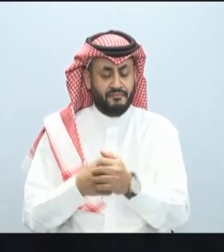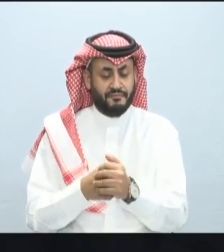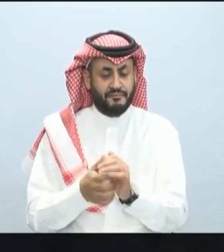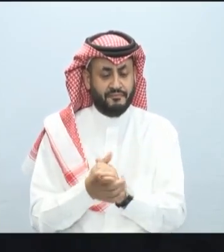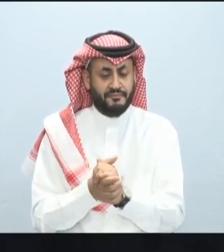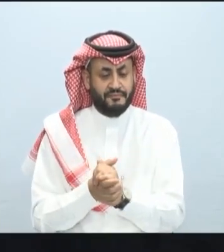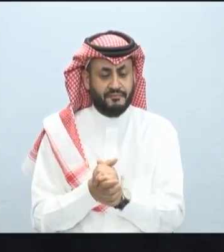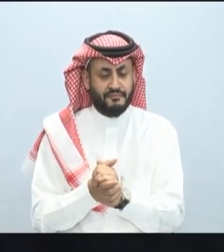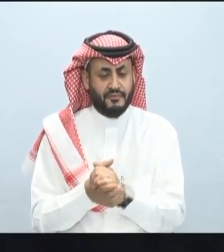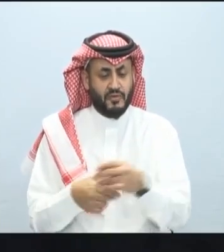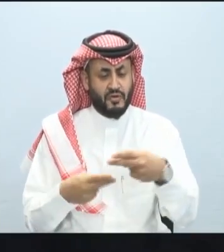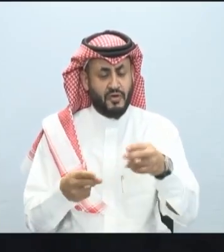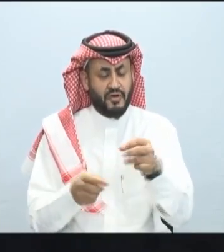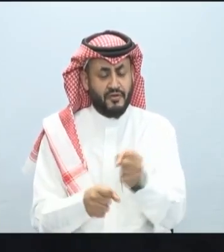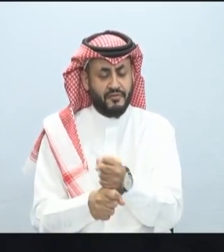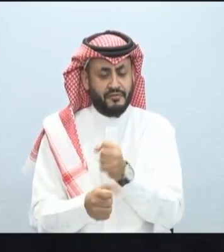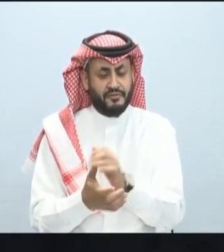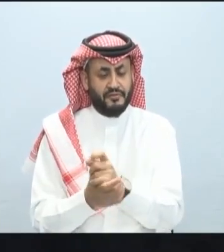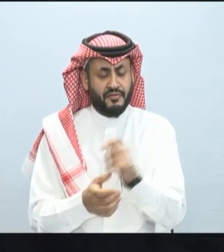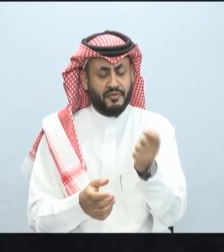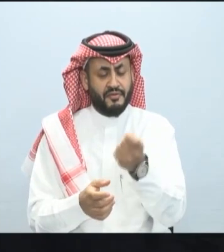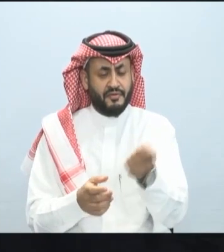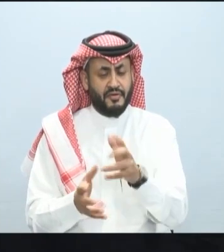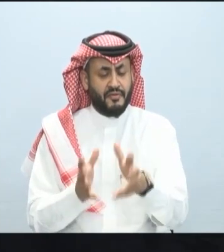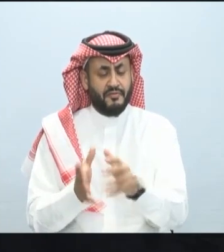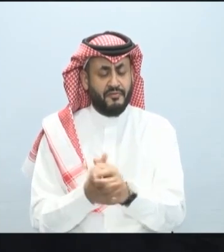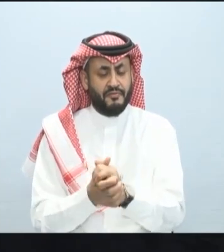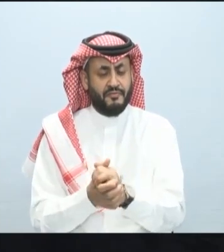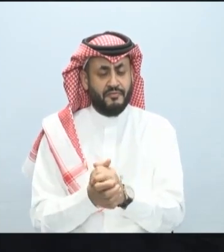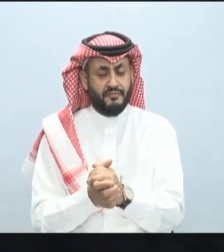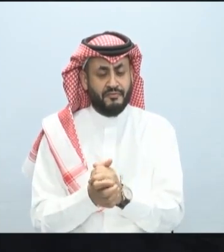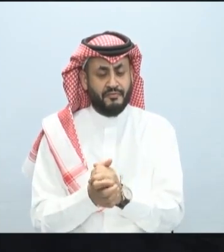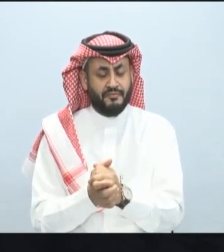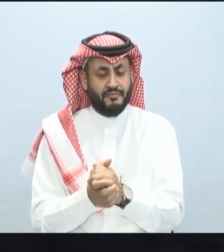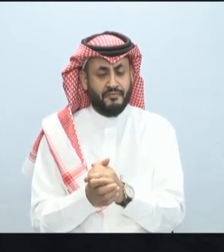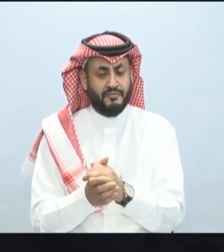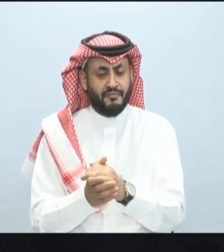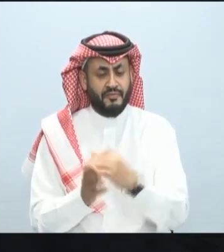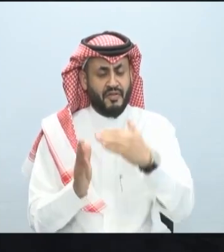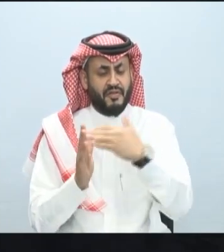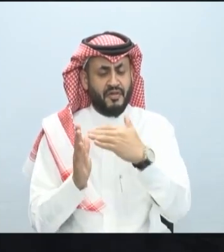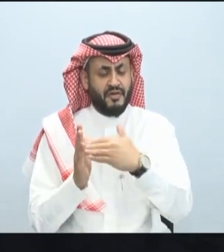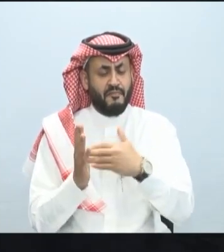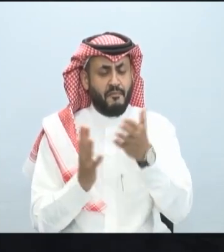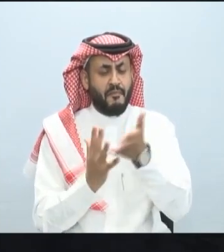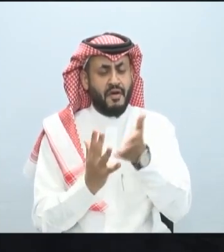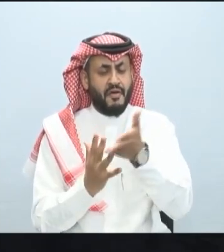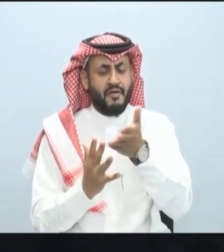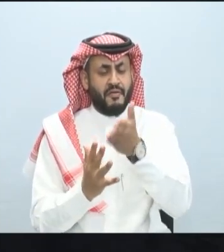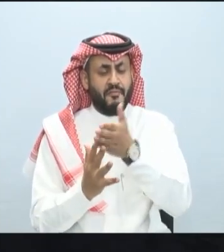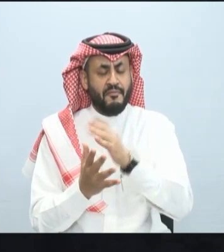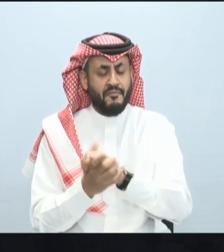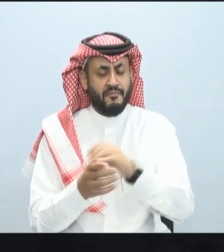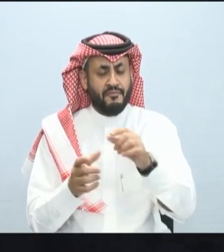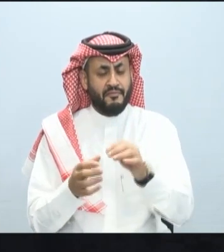chart that can you can use when you just write out the main parts of your formula, or as we can